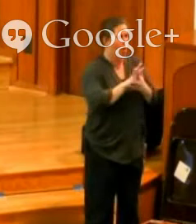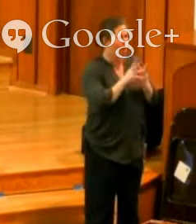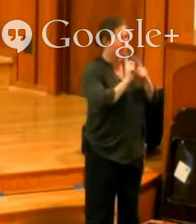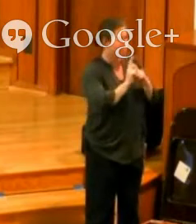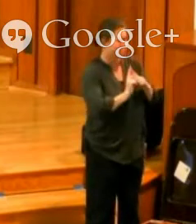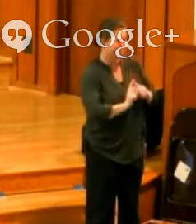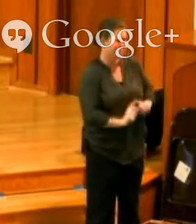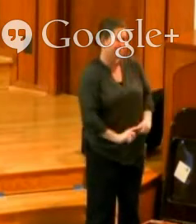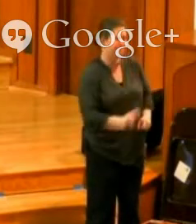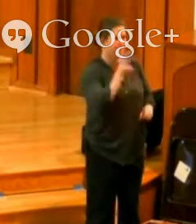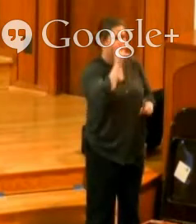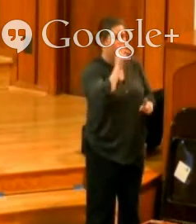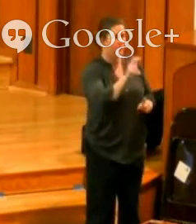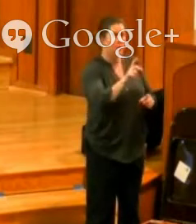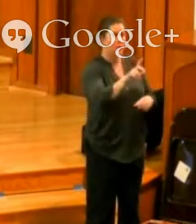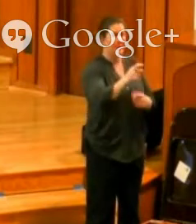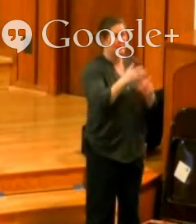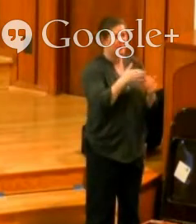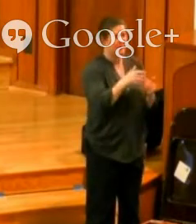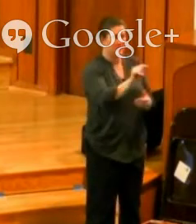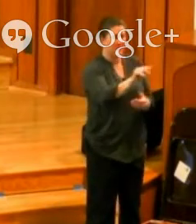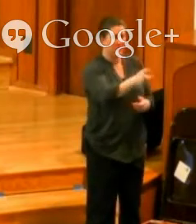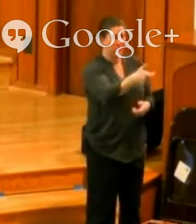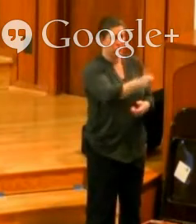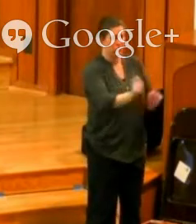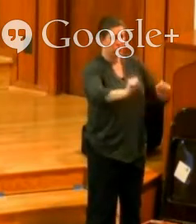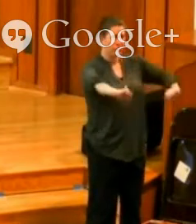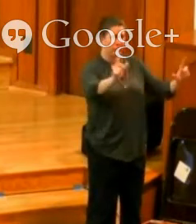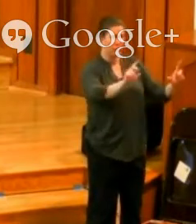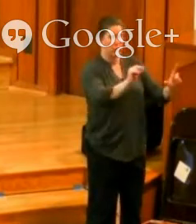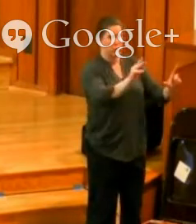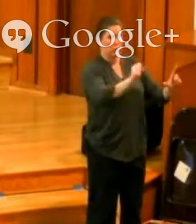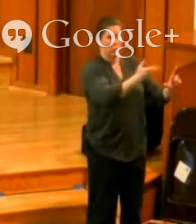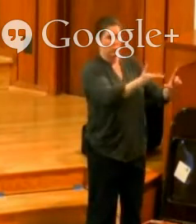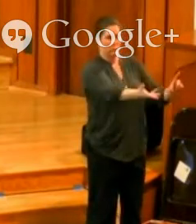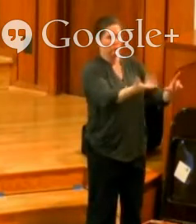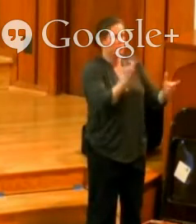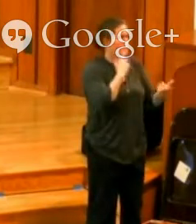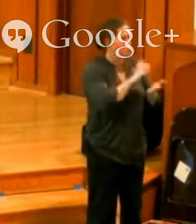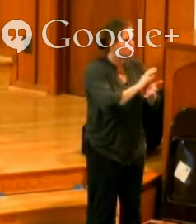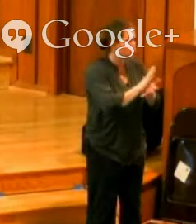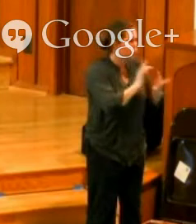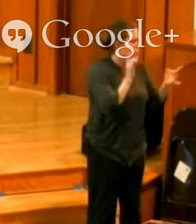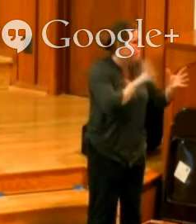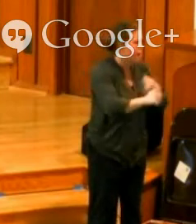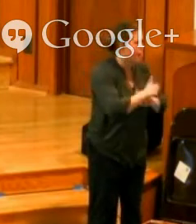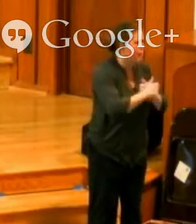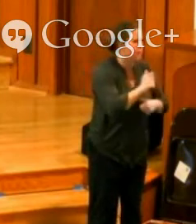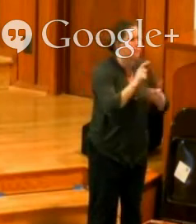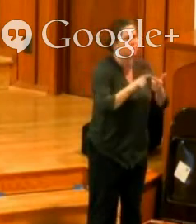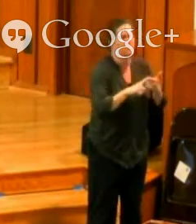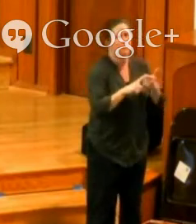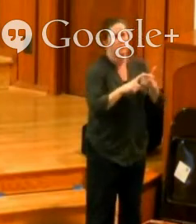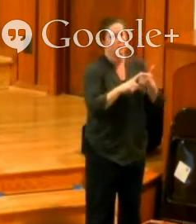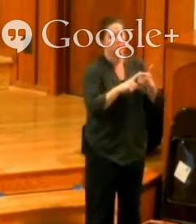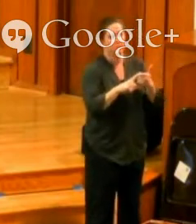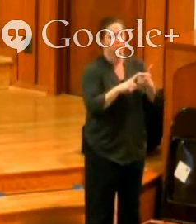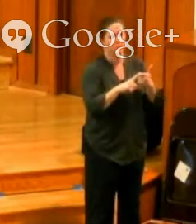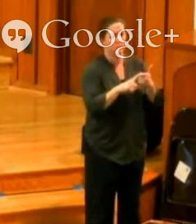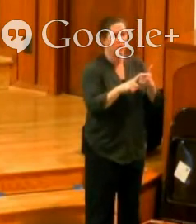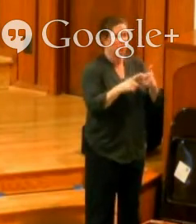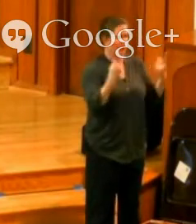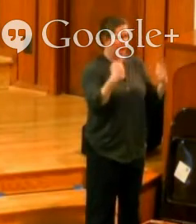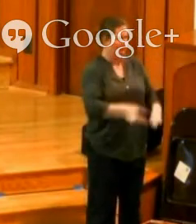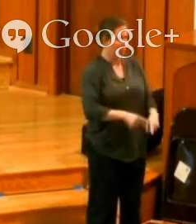turn on the news, you can see some of these things. And we even find things such as school violence on the rampage and senseless